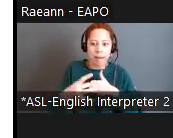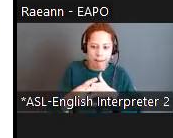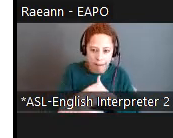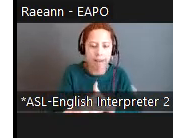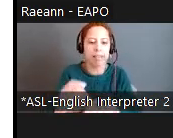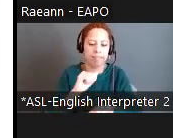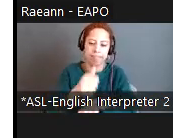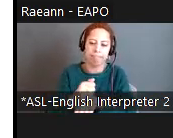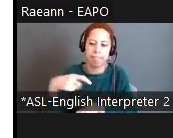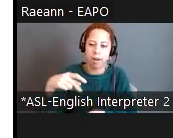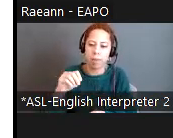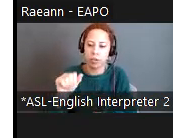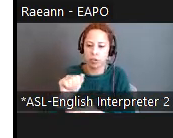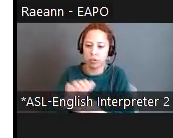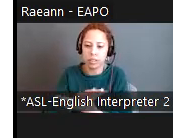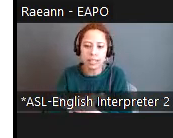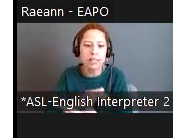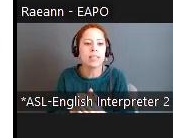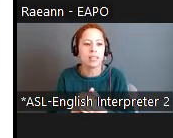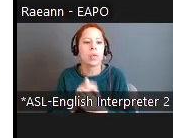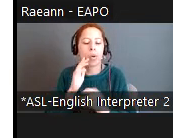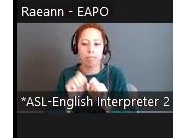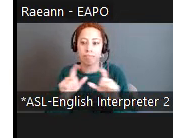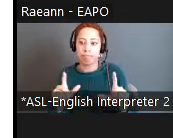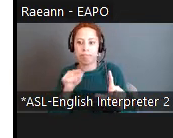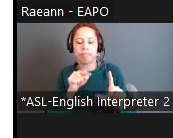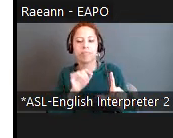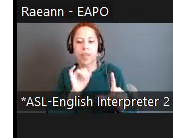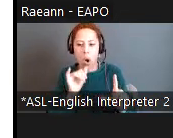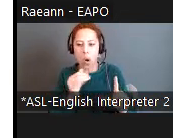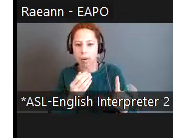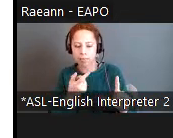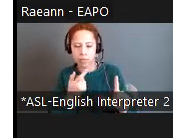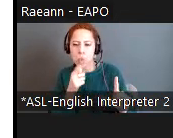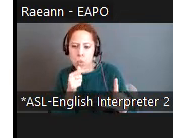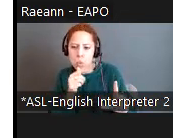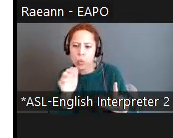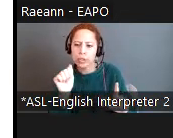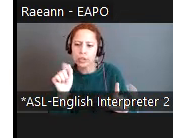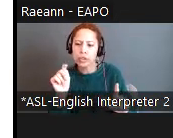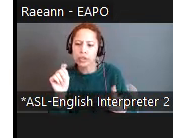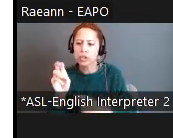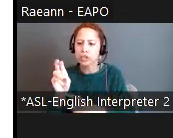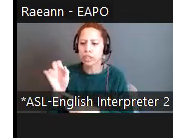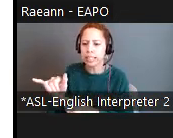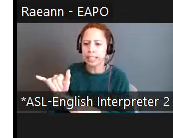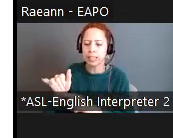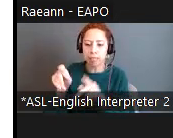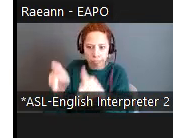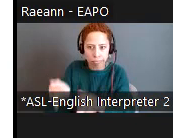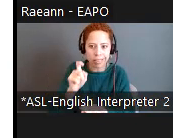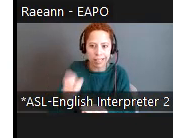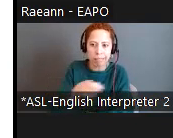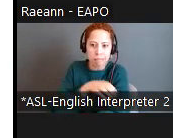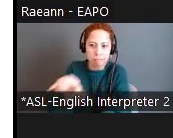you information and then give you prompts. So who do you want your attorney to be? What kind of, how